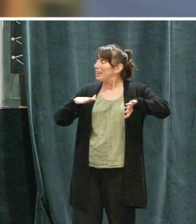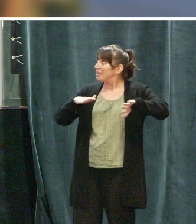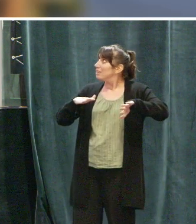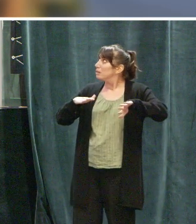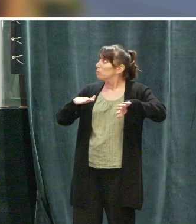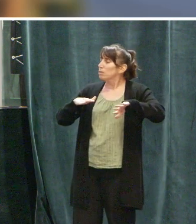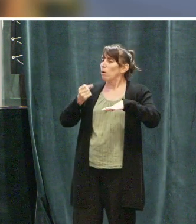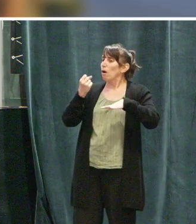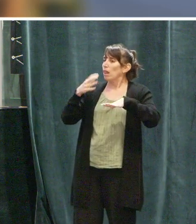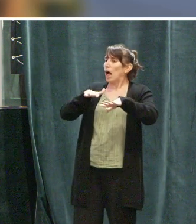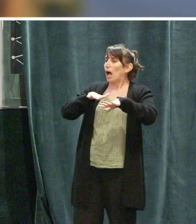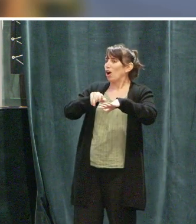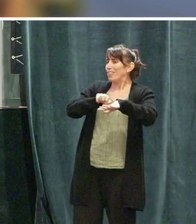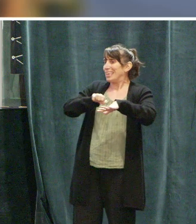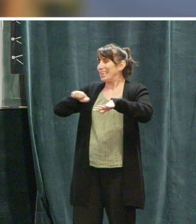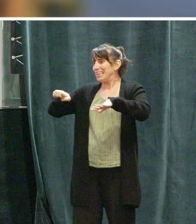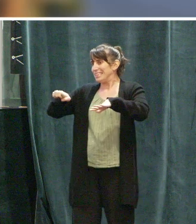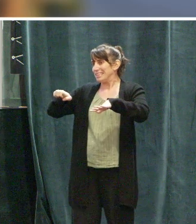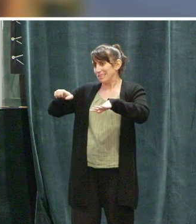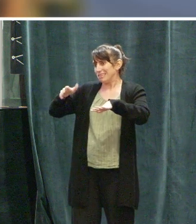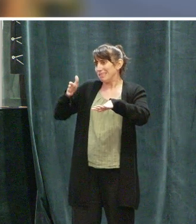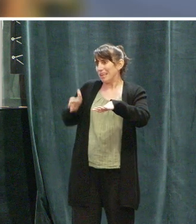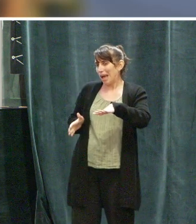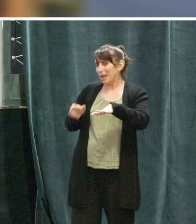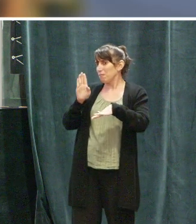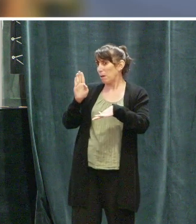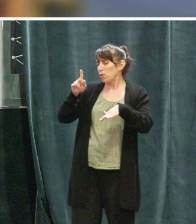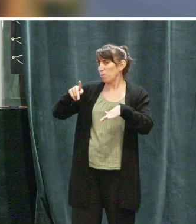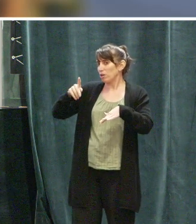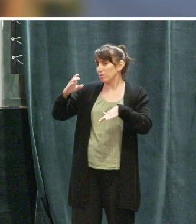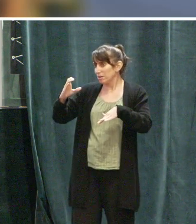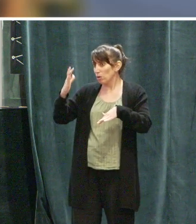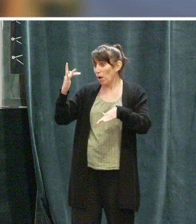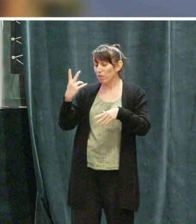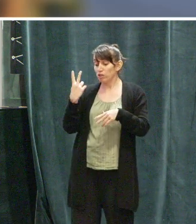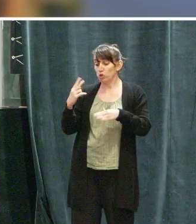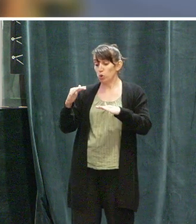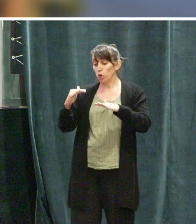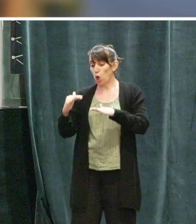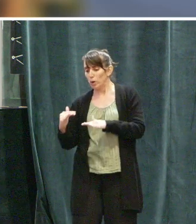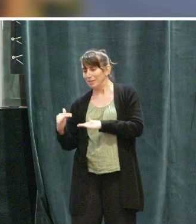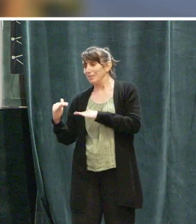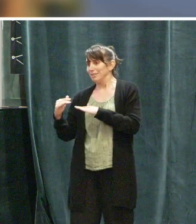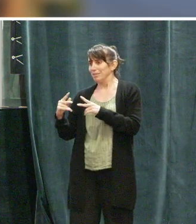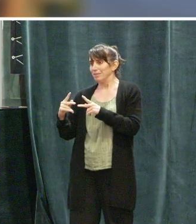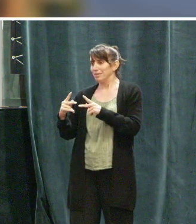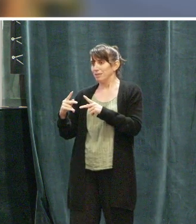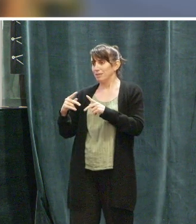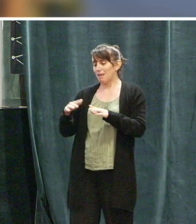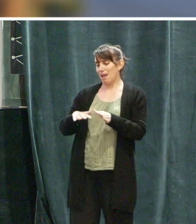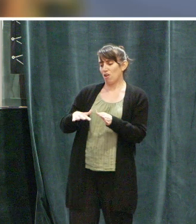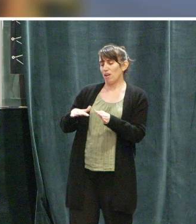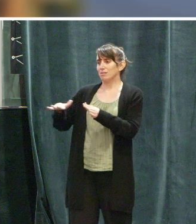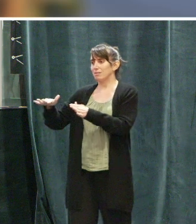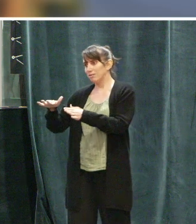was on the east side of Battery Park City. And that was because the 2 lowest points adjacent to Battery